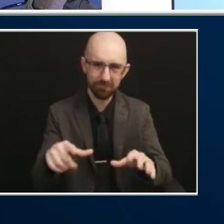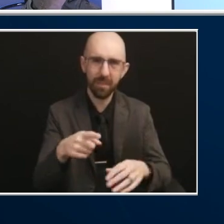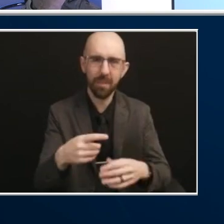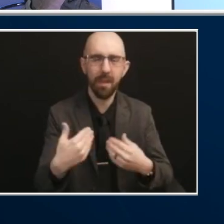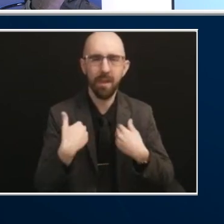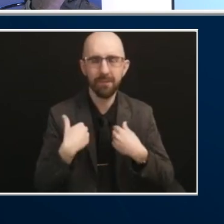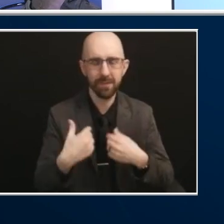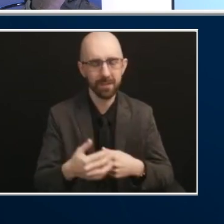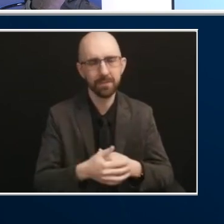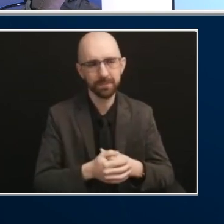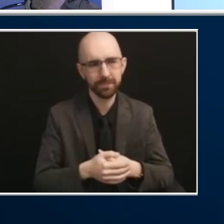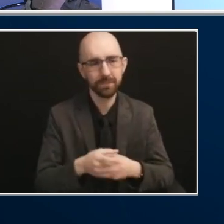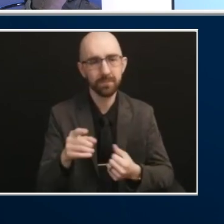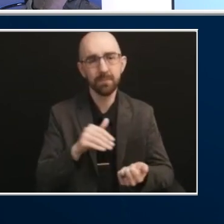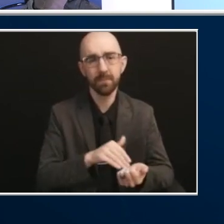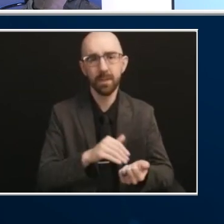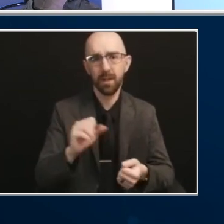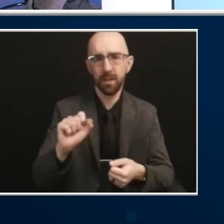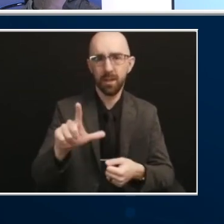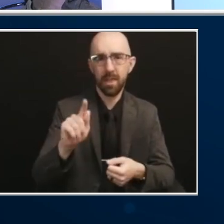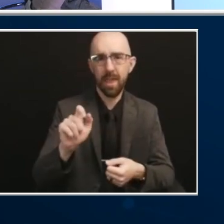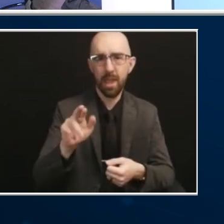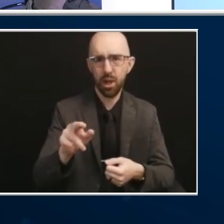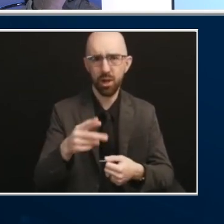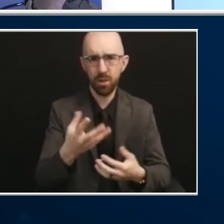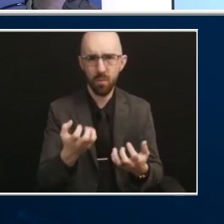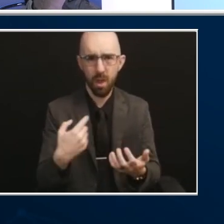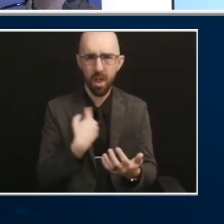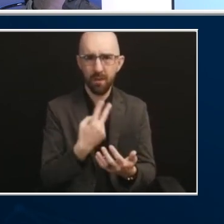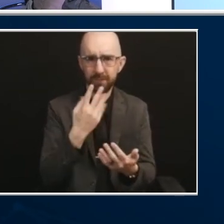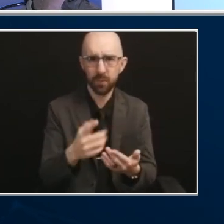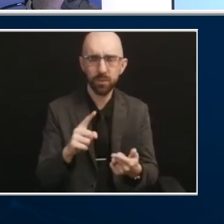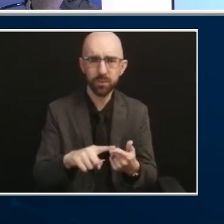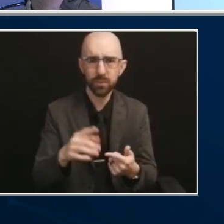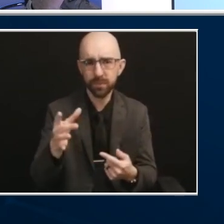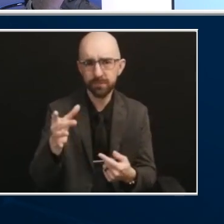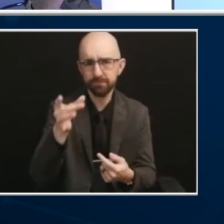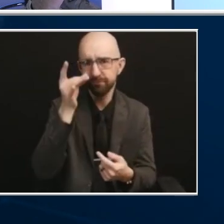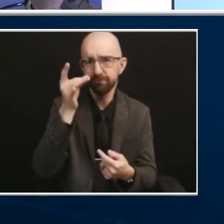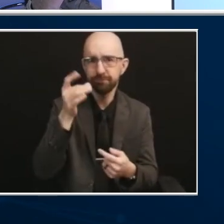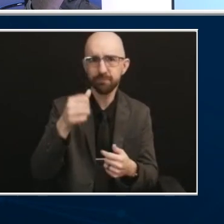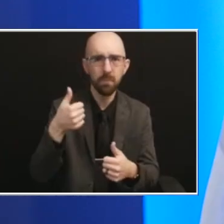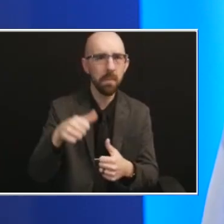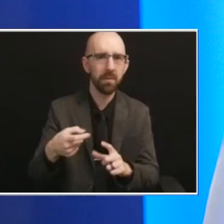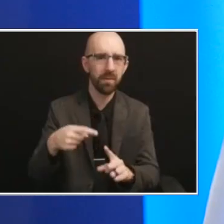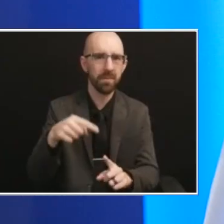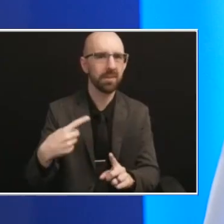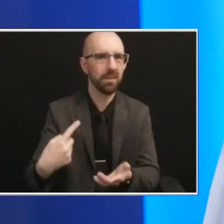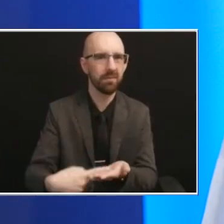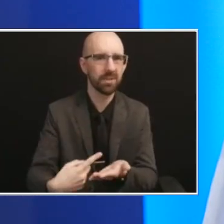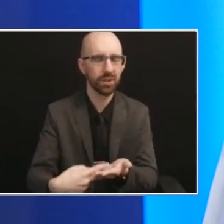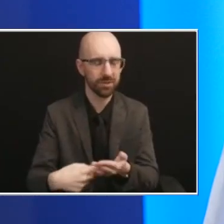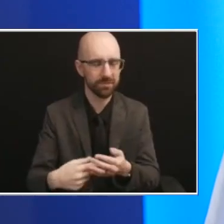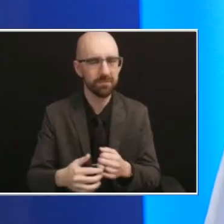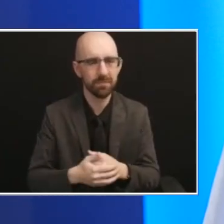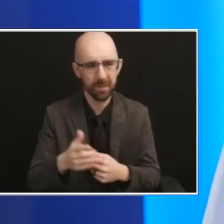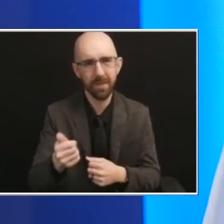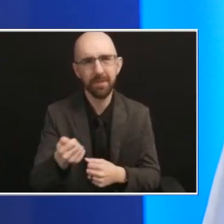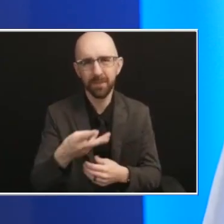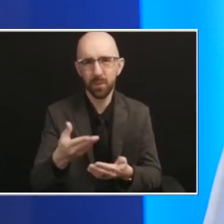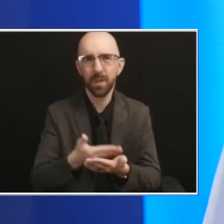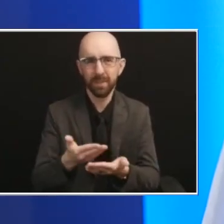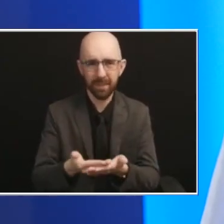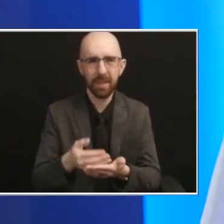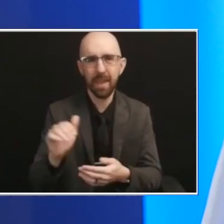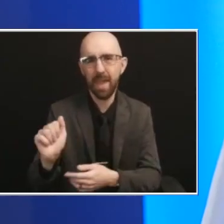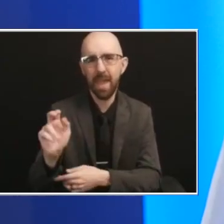Dr. Slater, what would you like our viewers to take away from this conversation? Yeah, I think it's a couple of things. I think Anne alluded to the